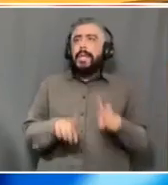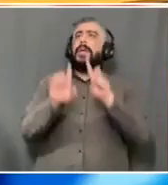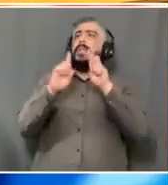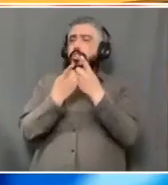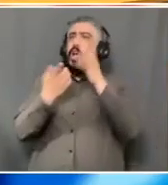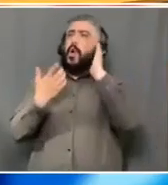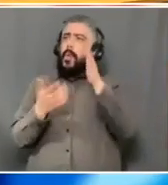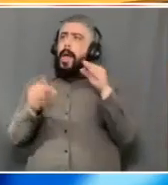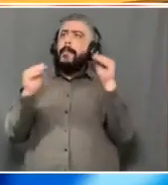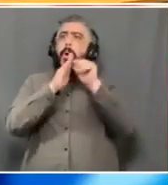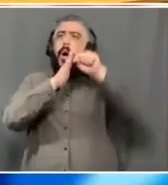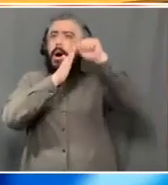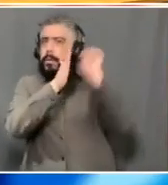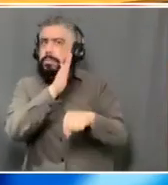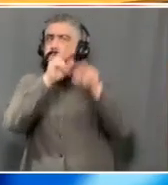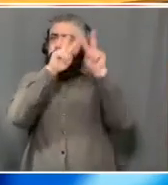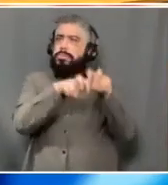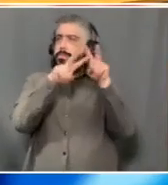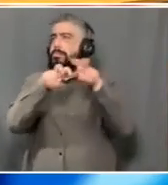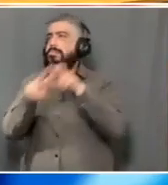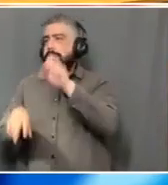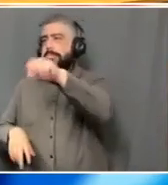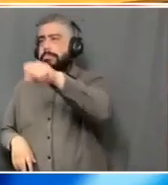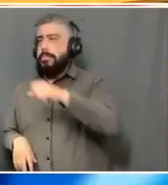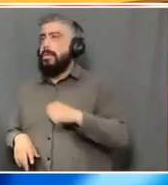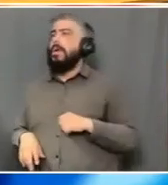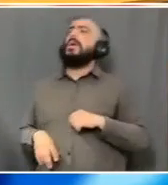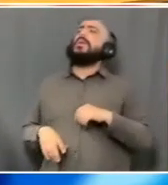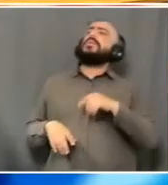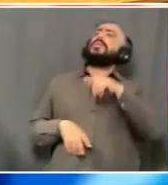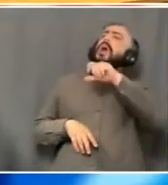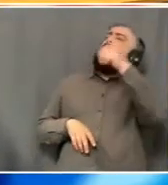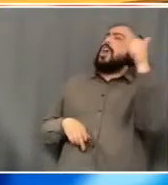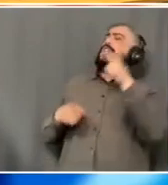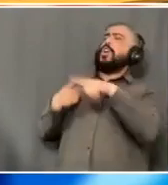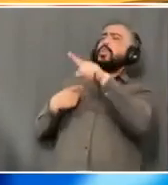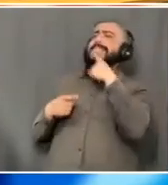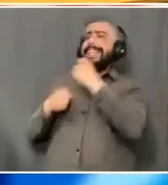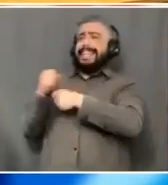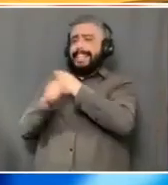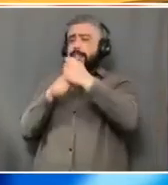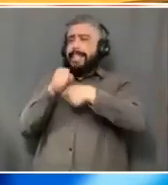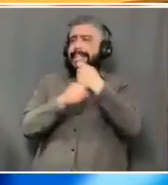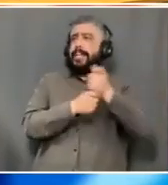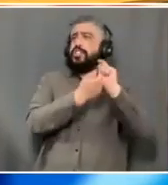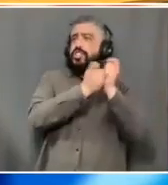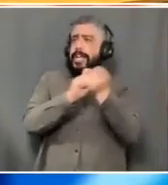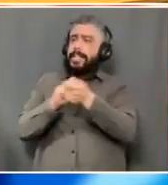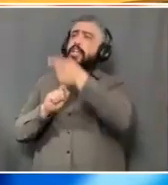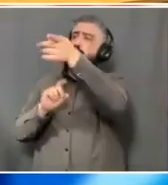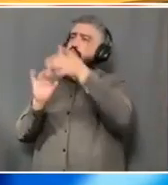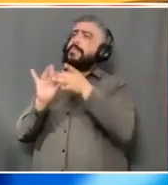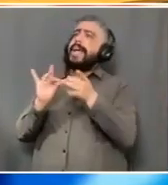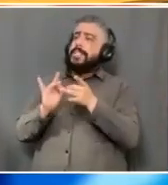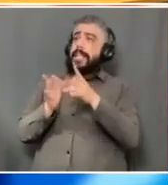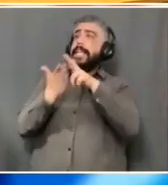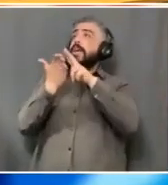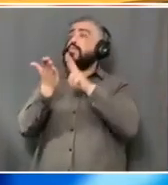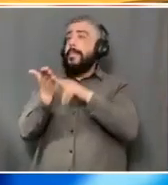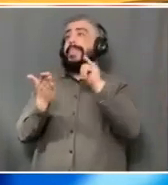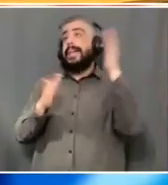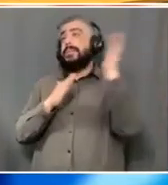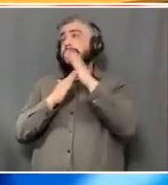further. And with respect to the year-over-year changes, I think you did highlight that the enrollment is the biggest